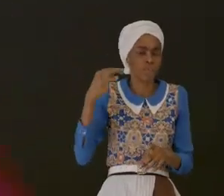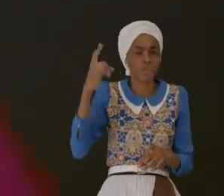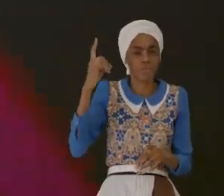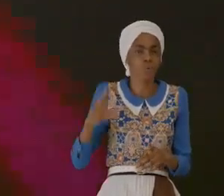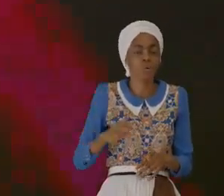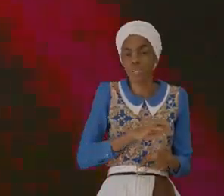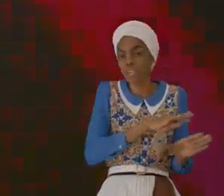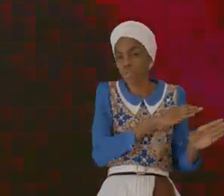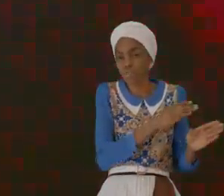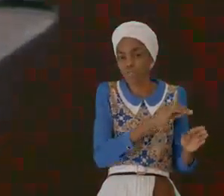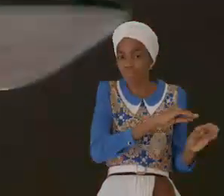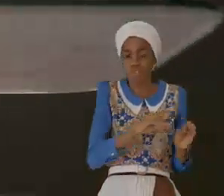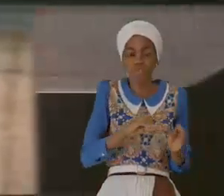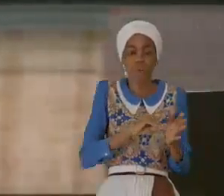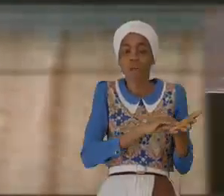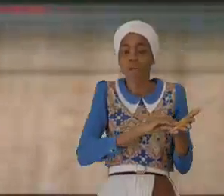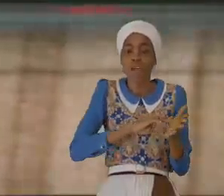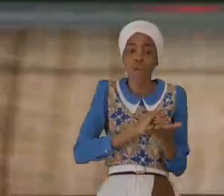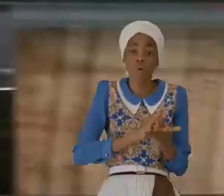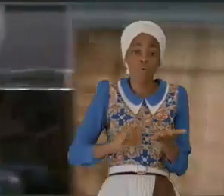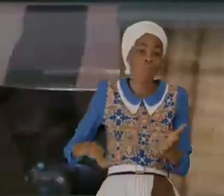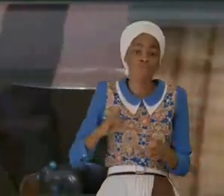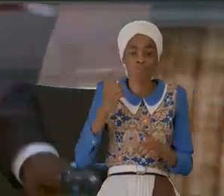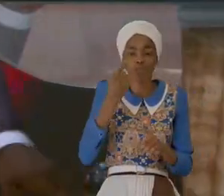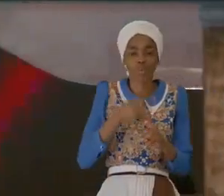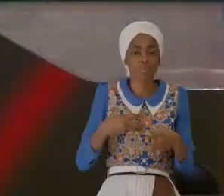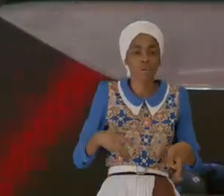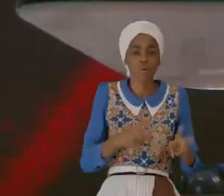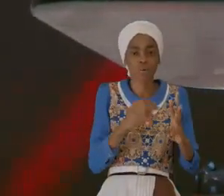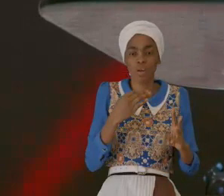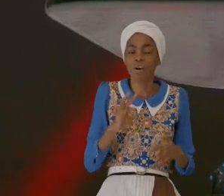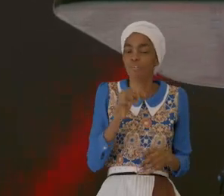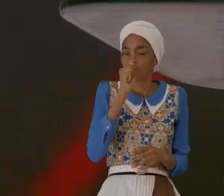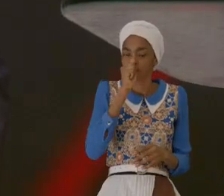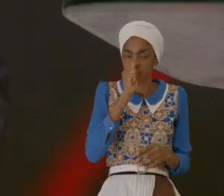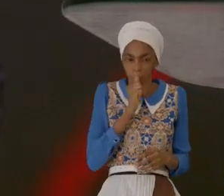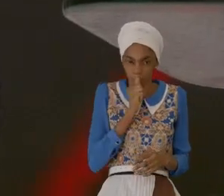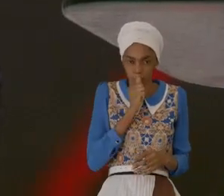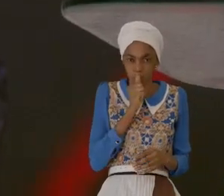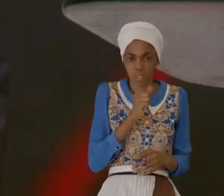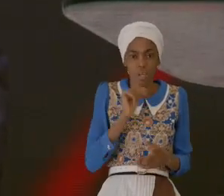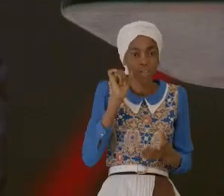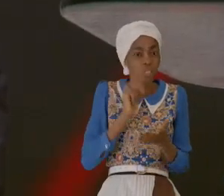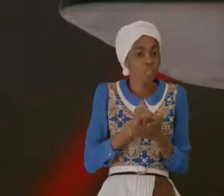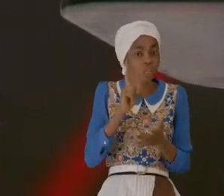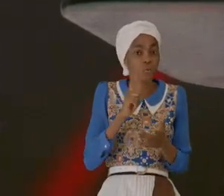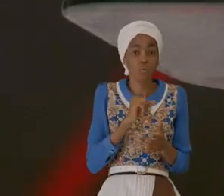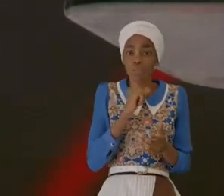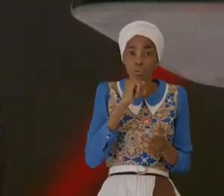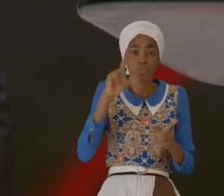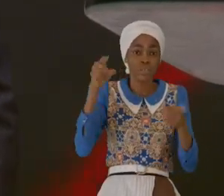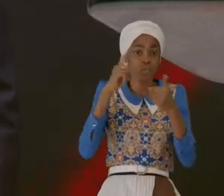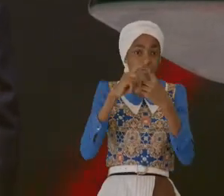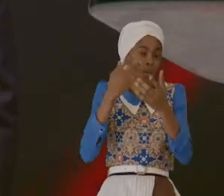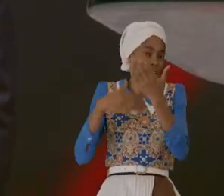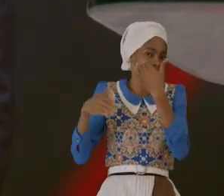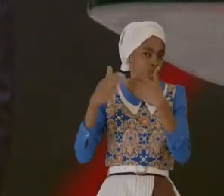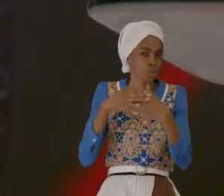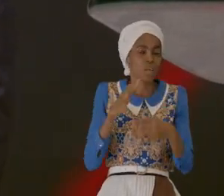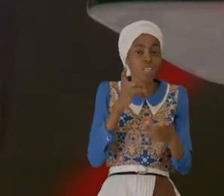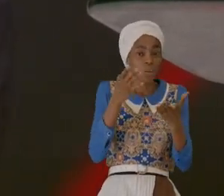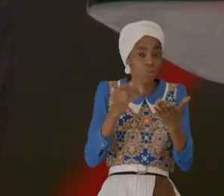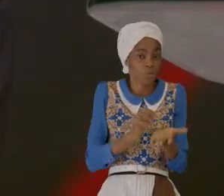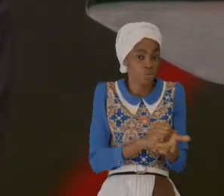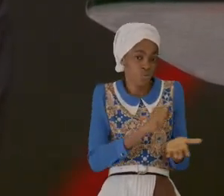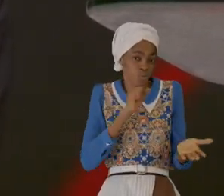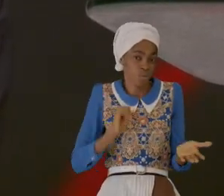enduring everything you have to endure so that you will get to heaven. It said they want to uproot you and get you out